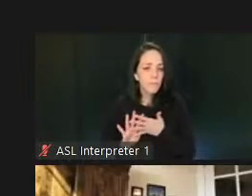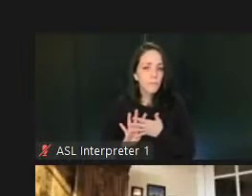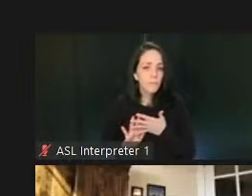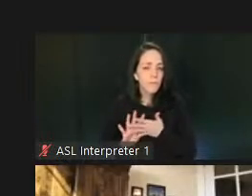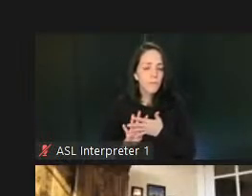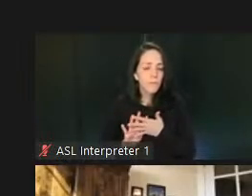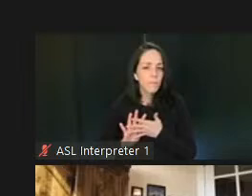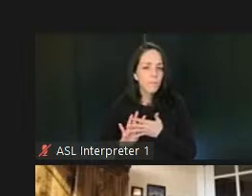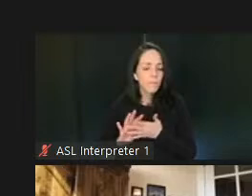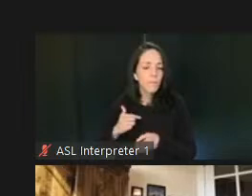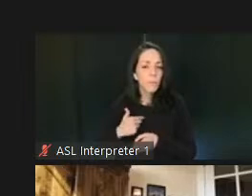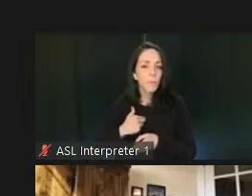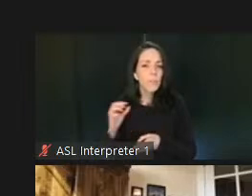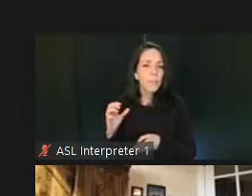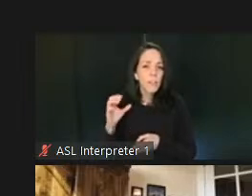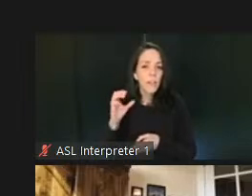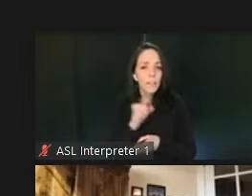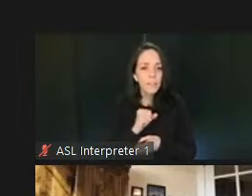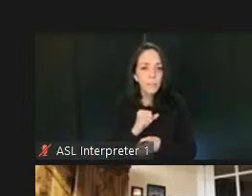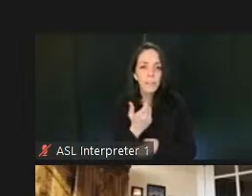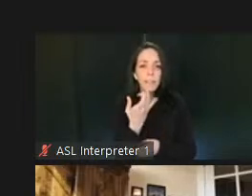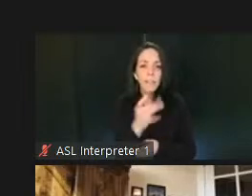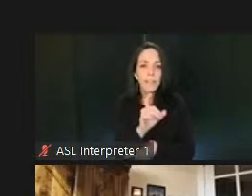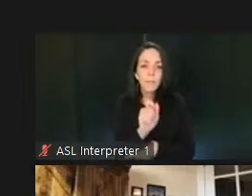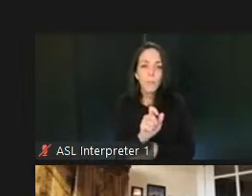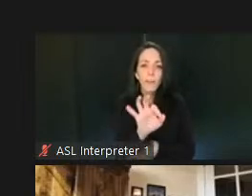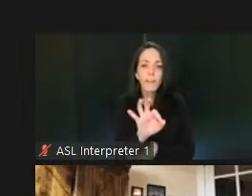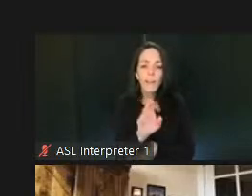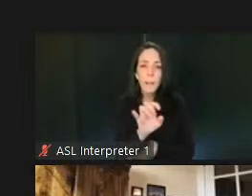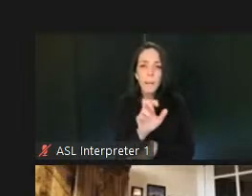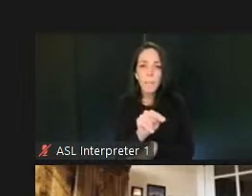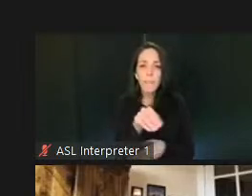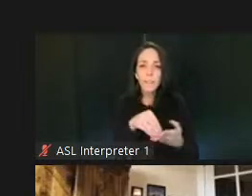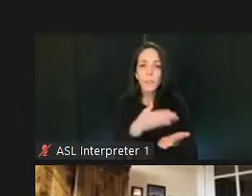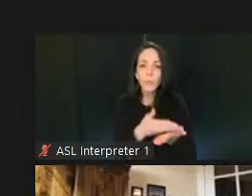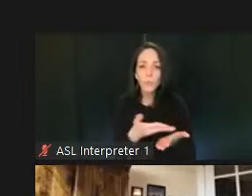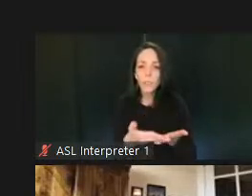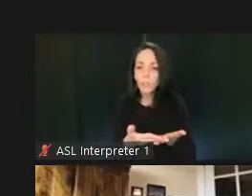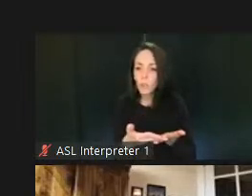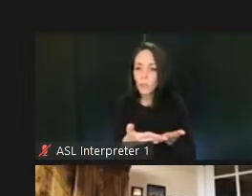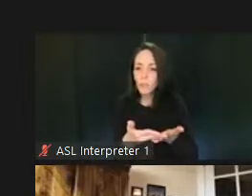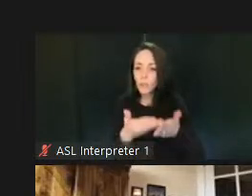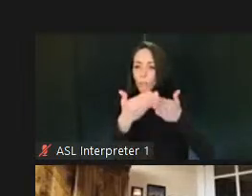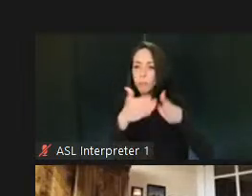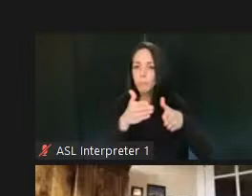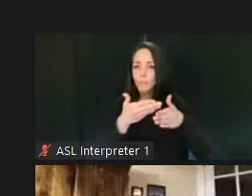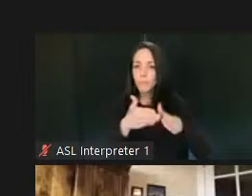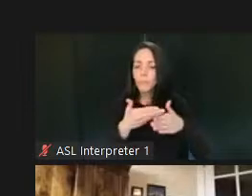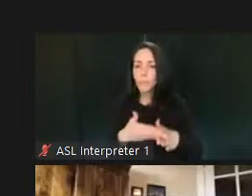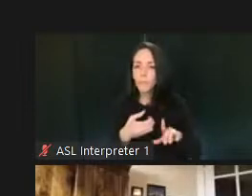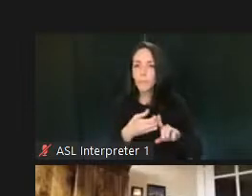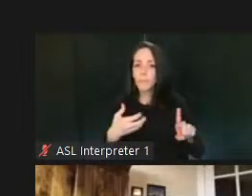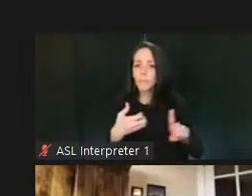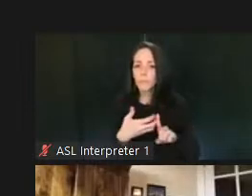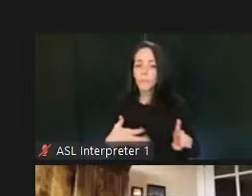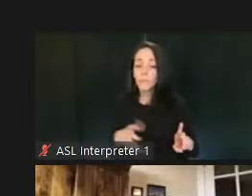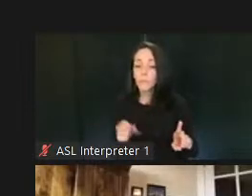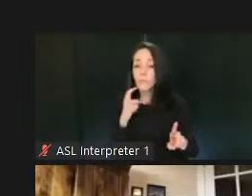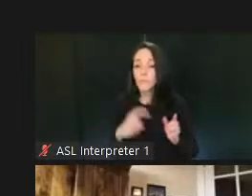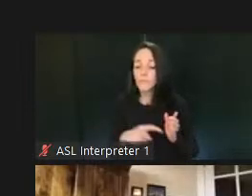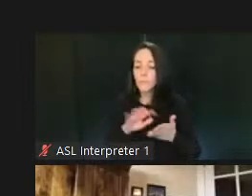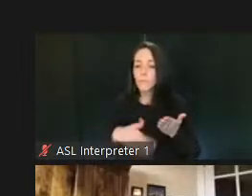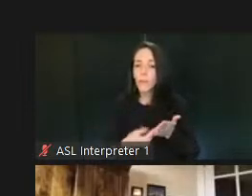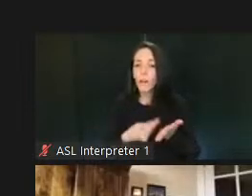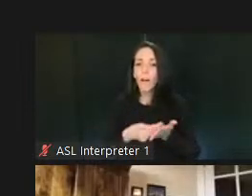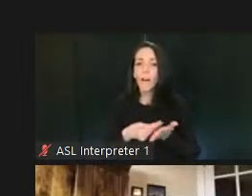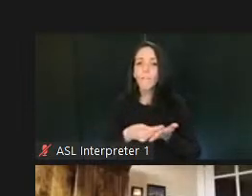have 18.9 million in resources. Breaking down our expenditures, you will notice that all funds are budgeted